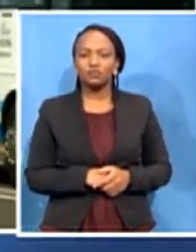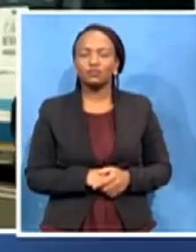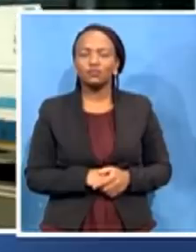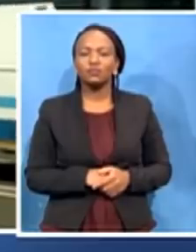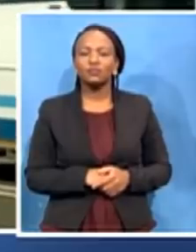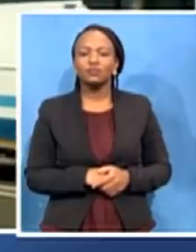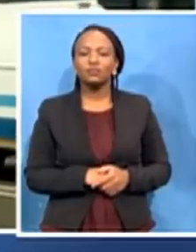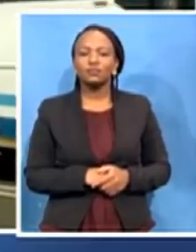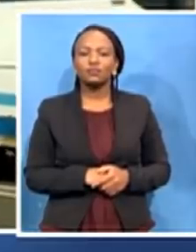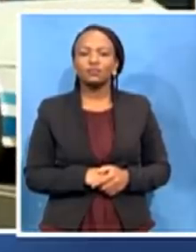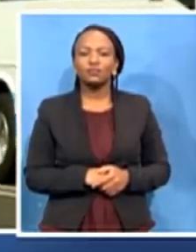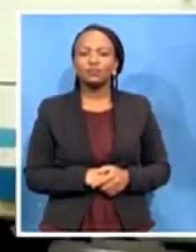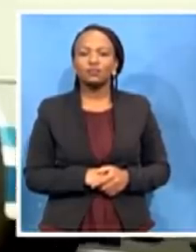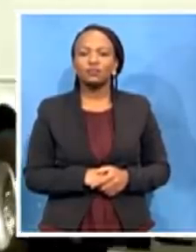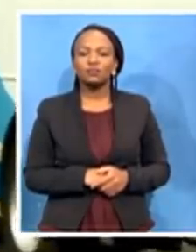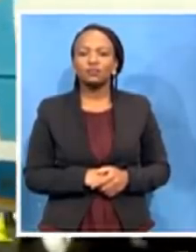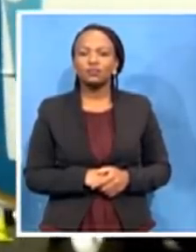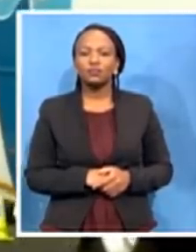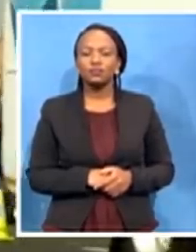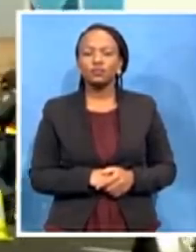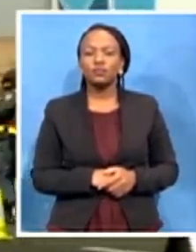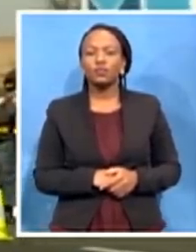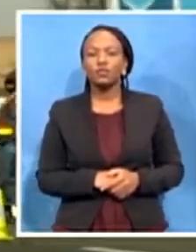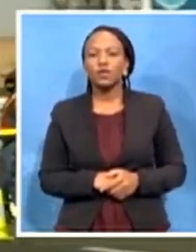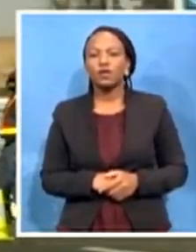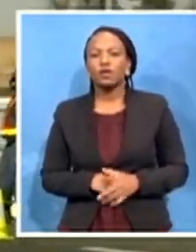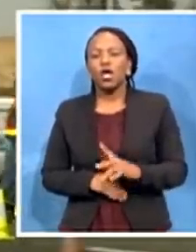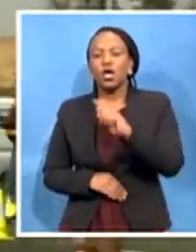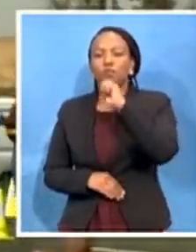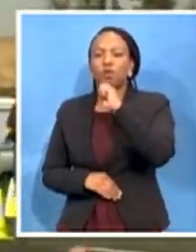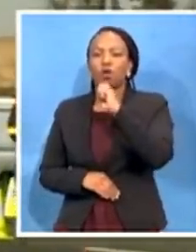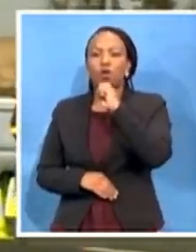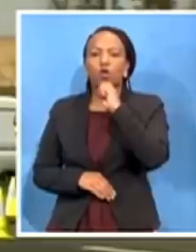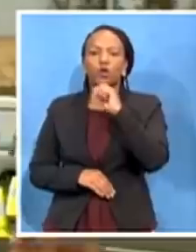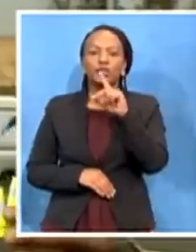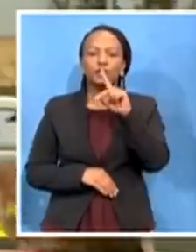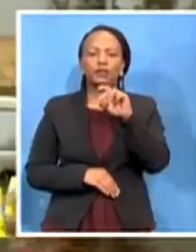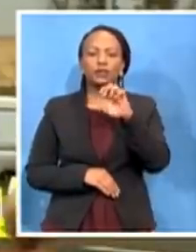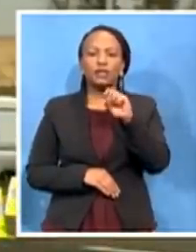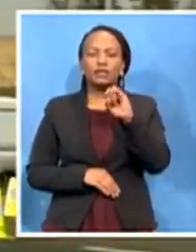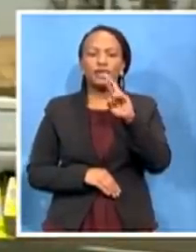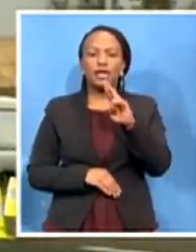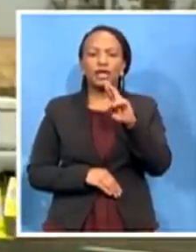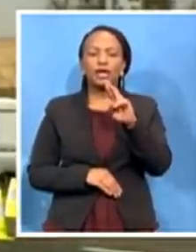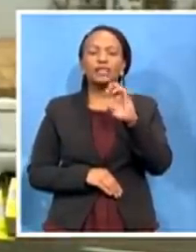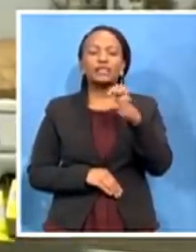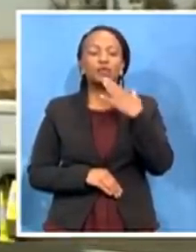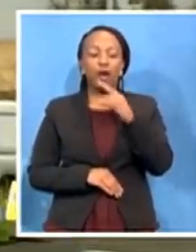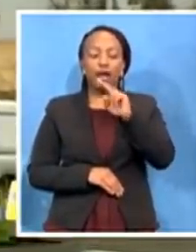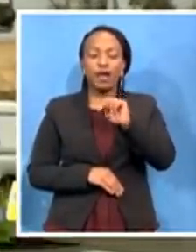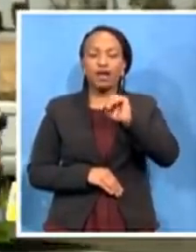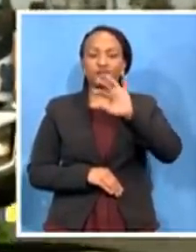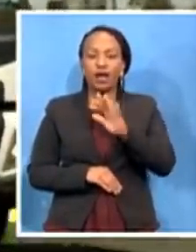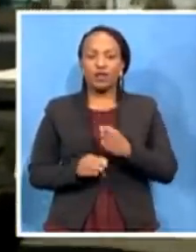Well, a very good morning to you, Desiree. We are on the N5, just a few kilometers